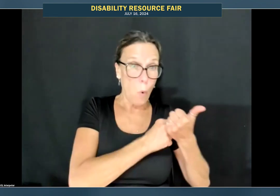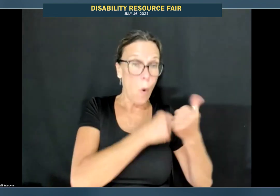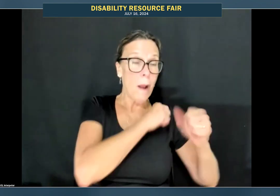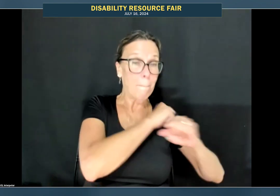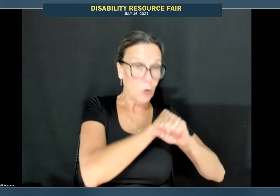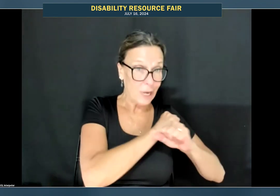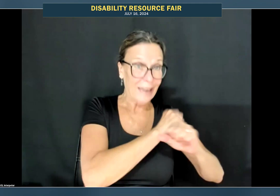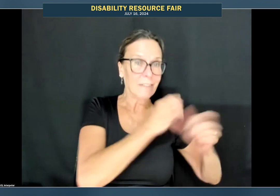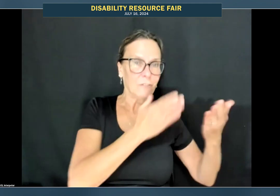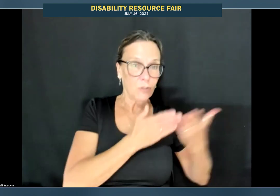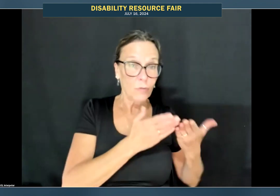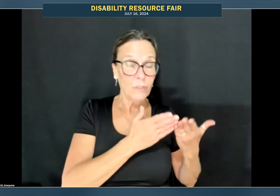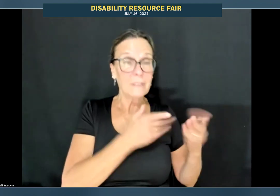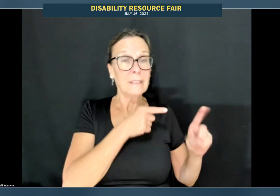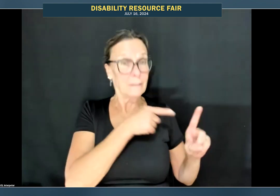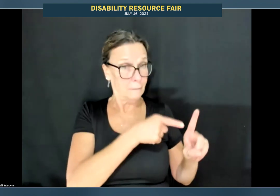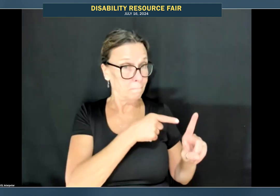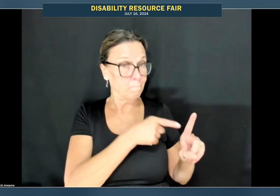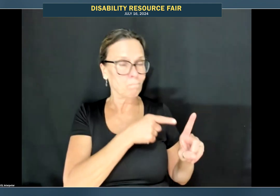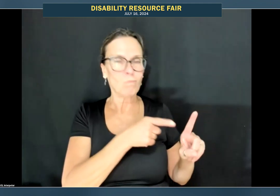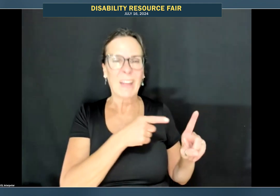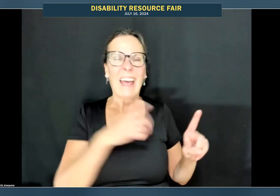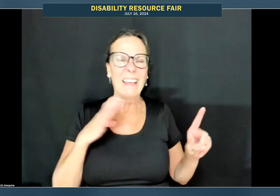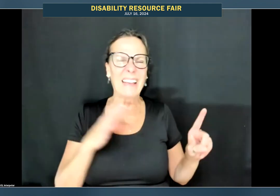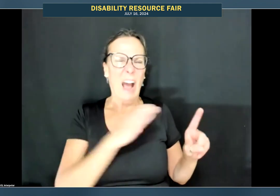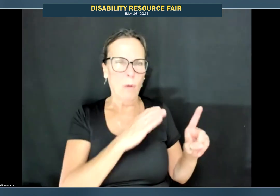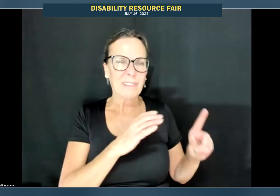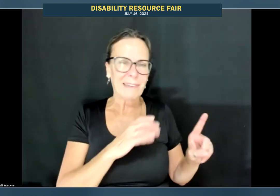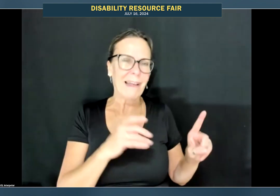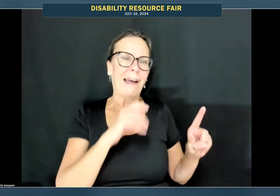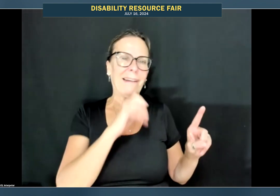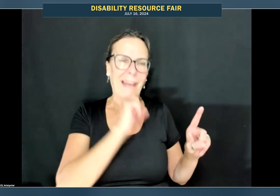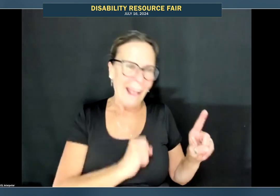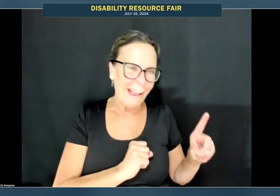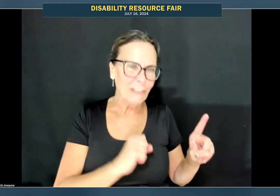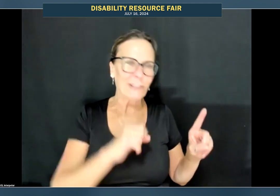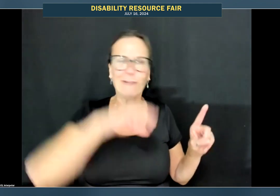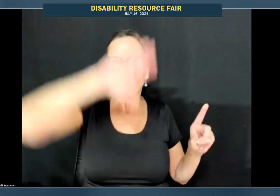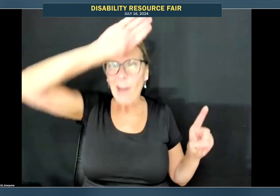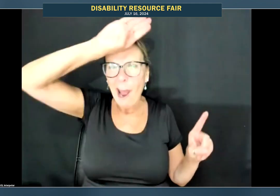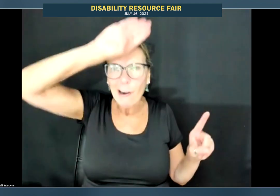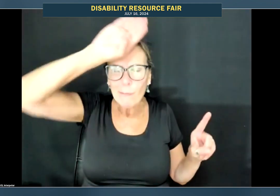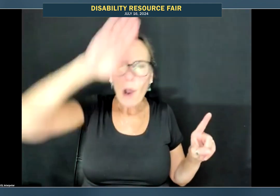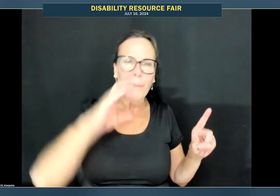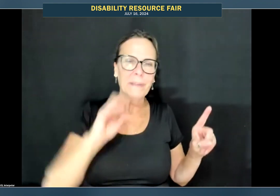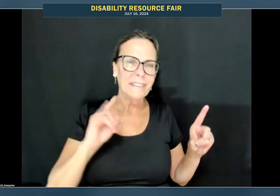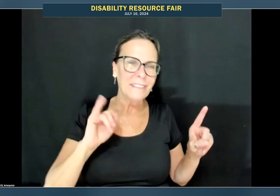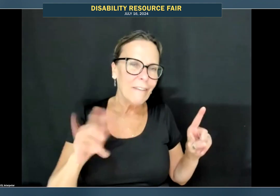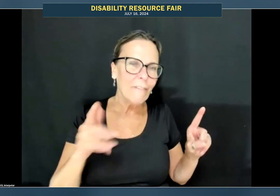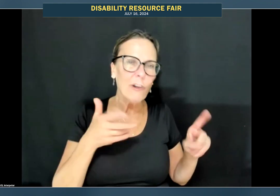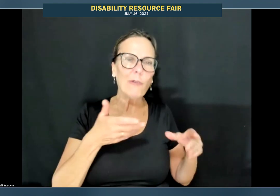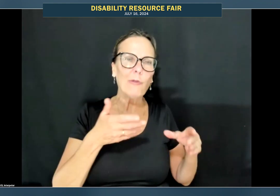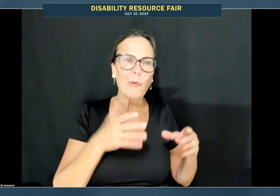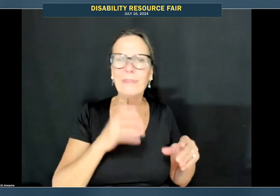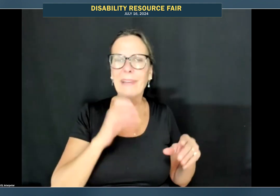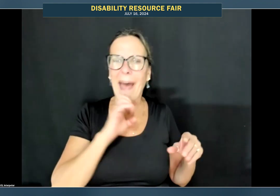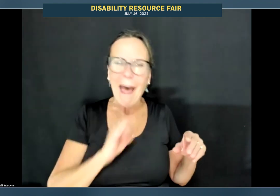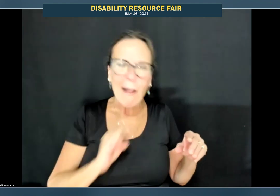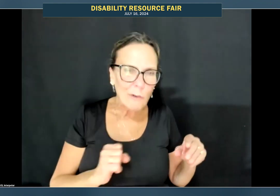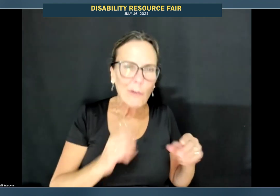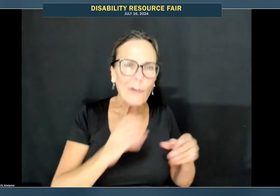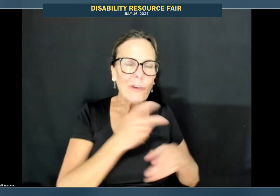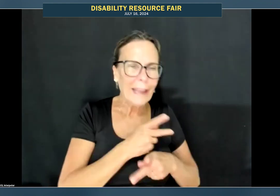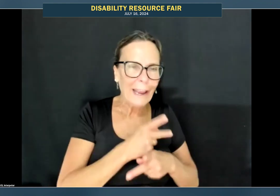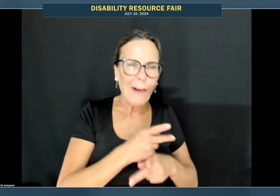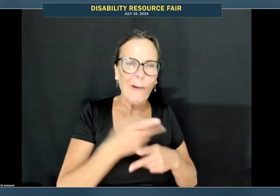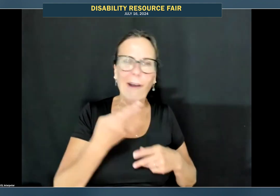which in our area is your councils on aging, your fire departments, civic groups, West Mass Elder Care, Highland Valley, Cooley